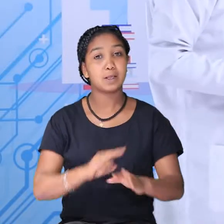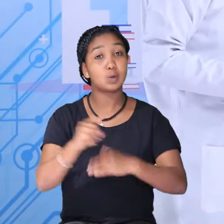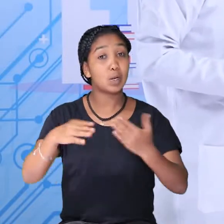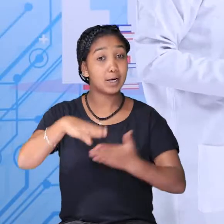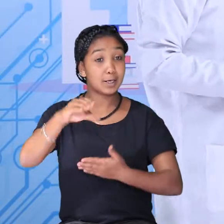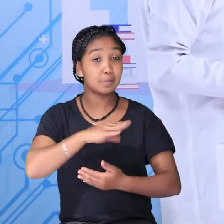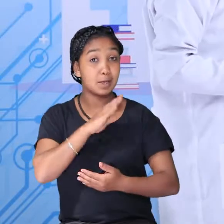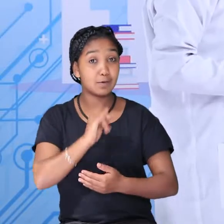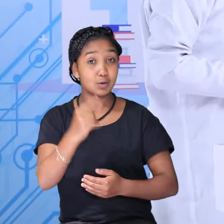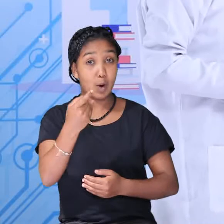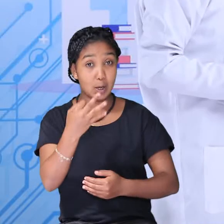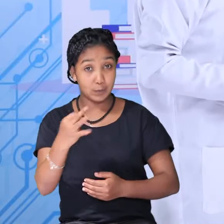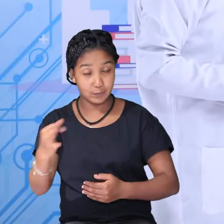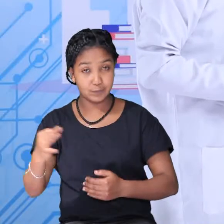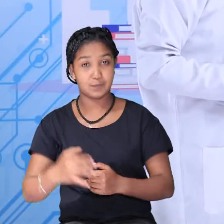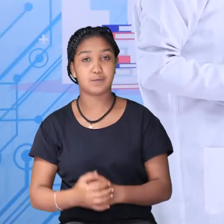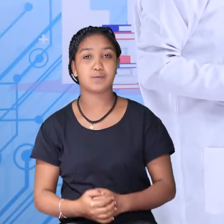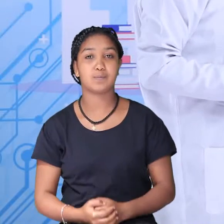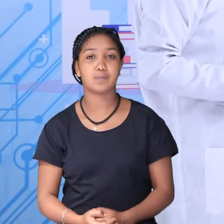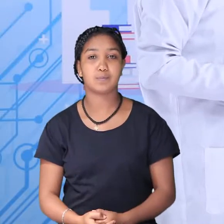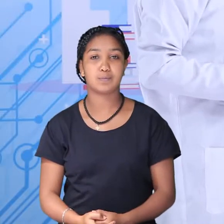learned behavior is one of a